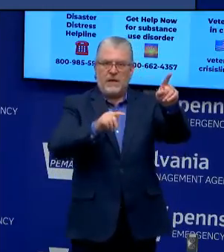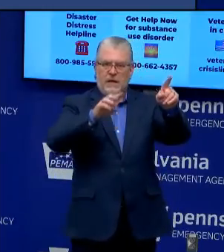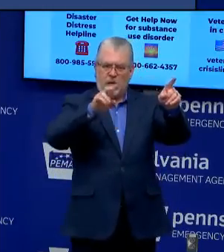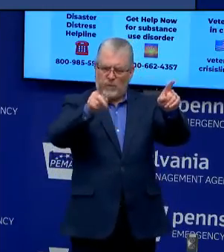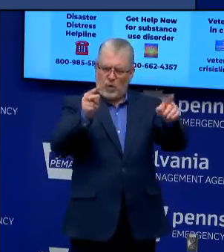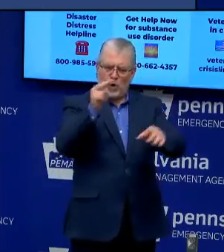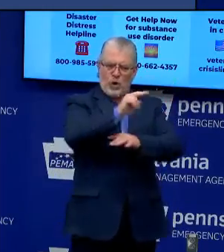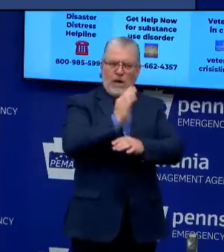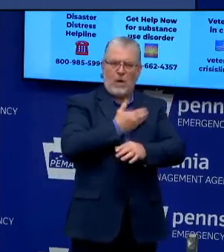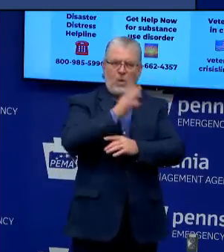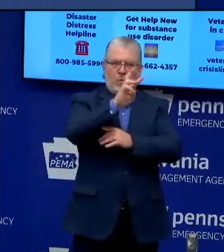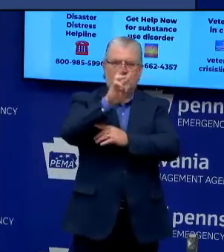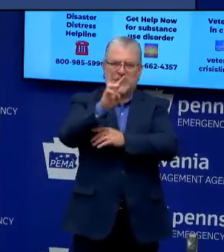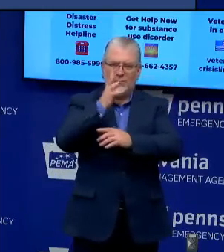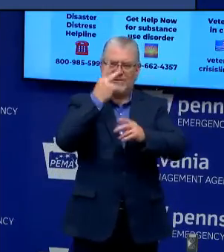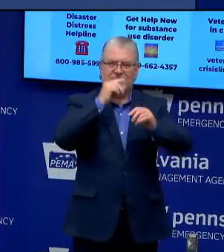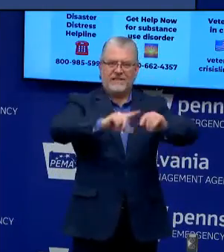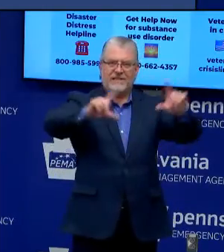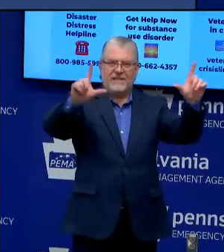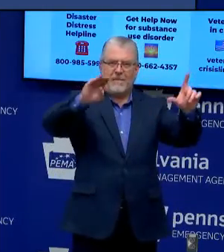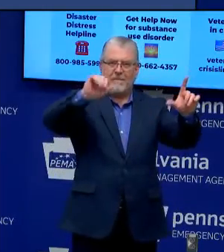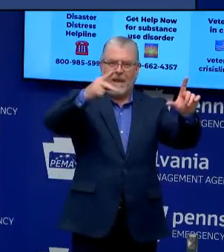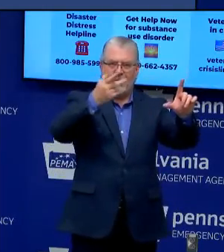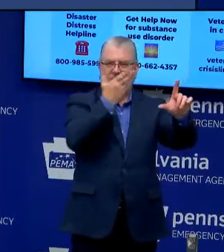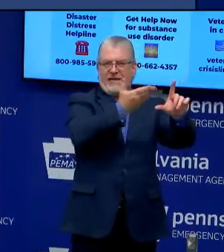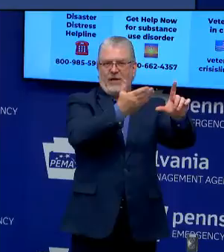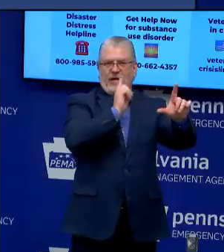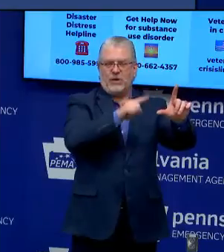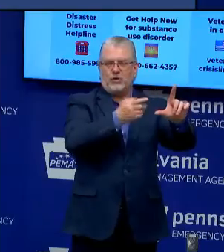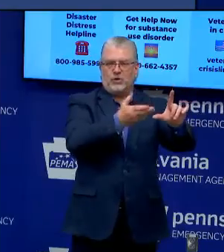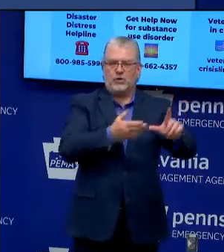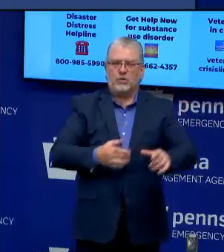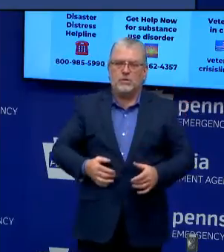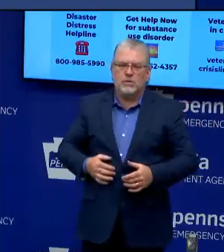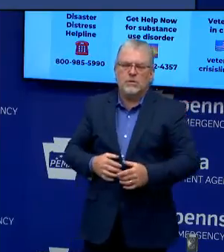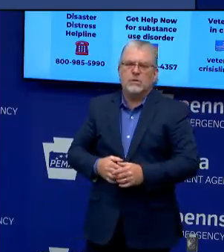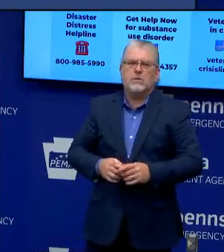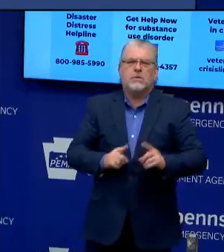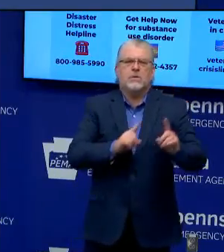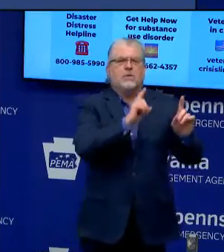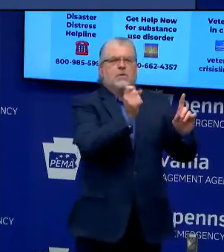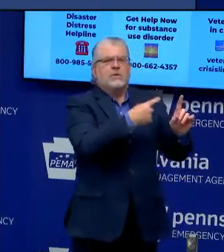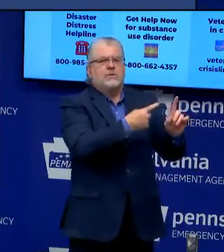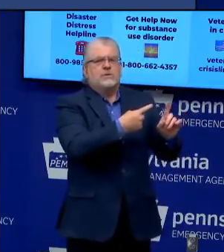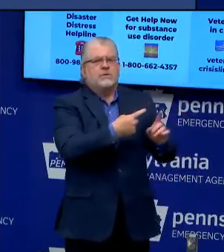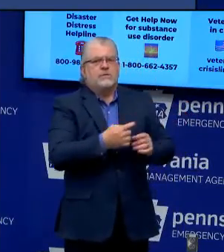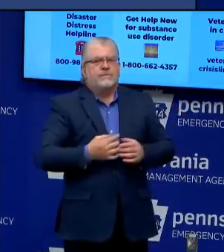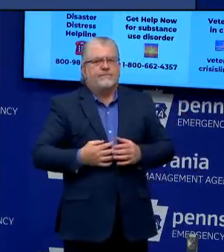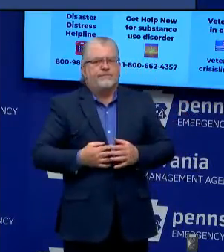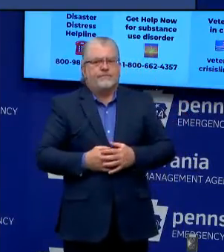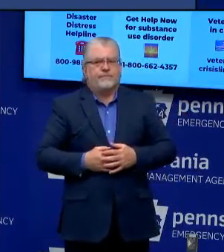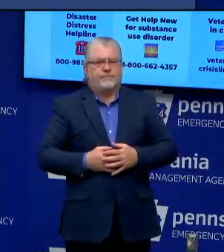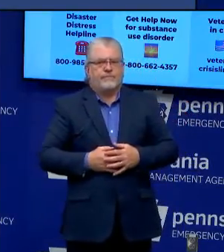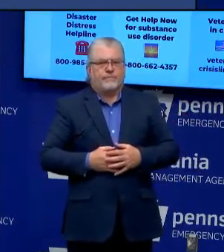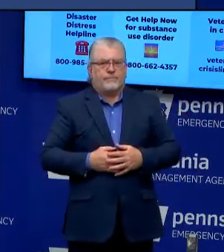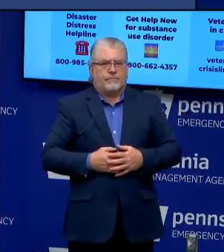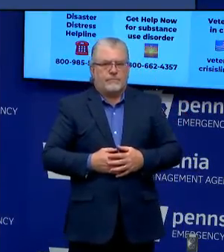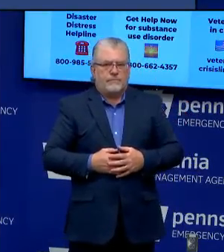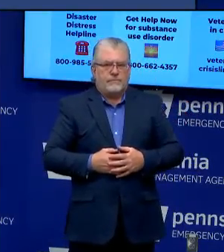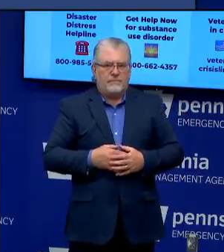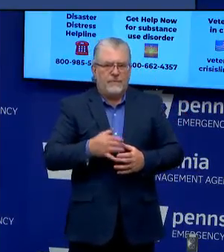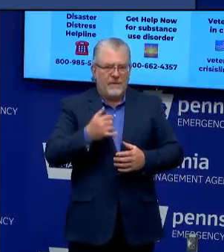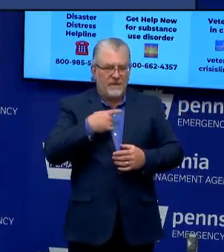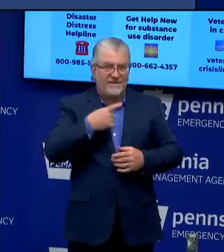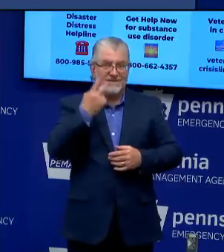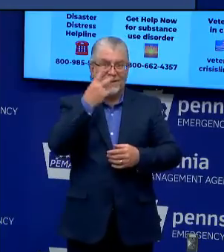and we've seen ups and downs over the past couple weeks. How will these spikes attributed to data collection affect a region or county's